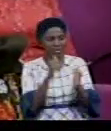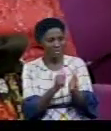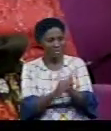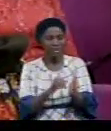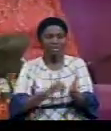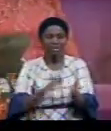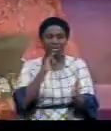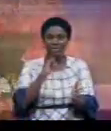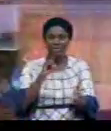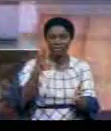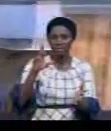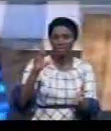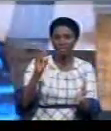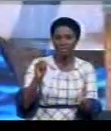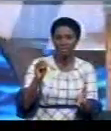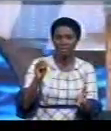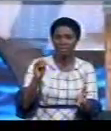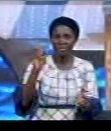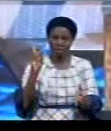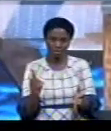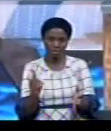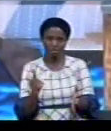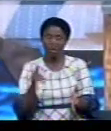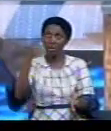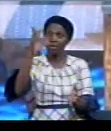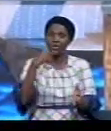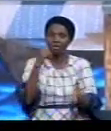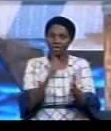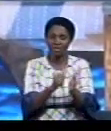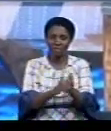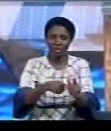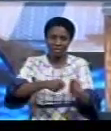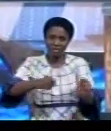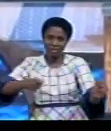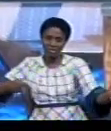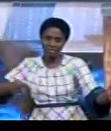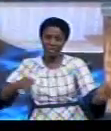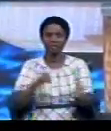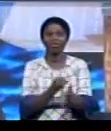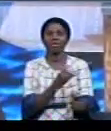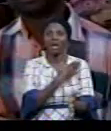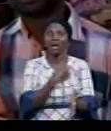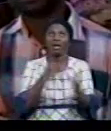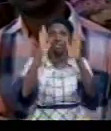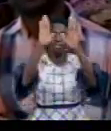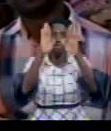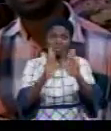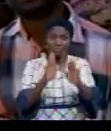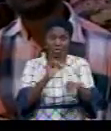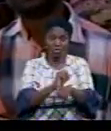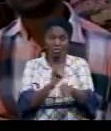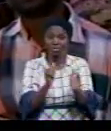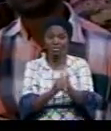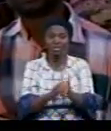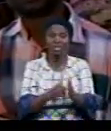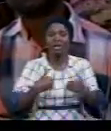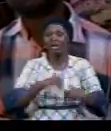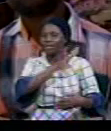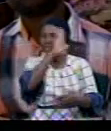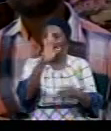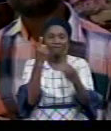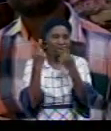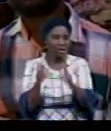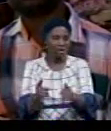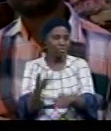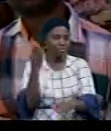it. And a miracle that never happened in history will happen. The Lord